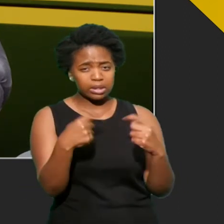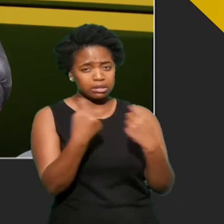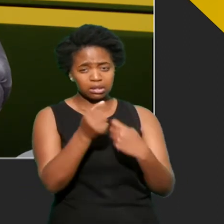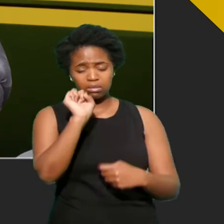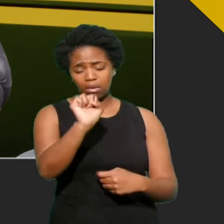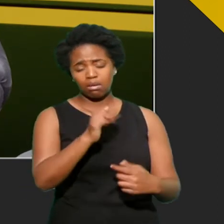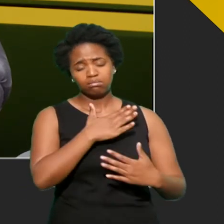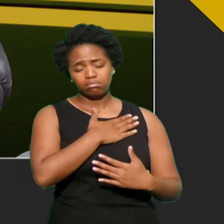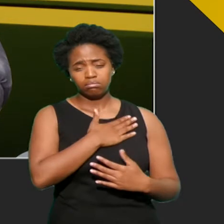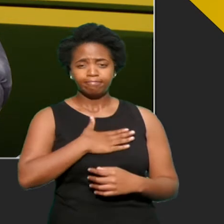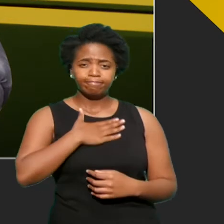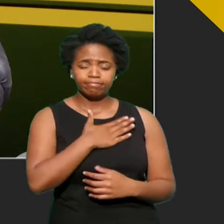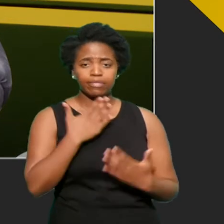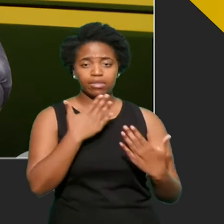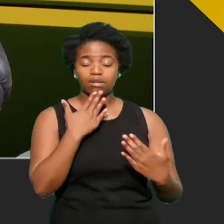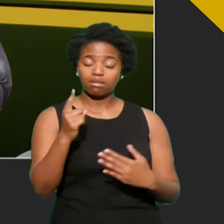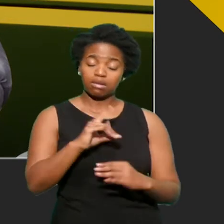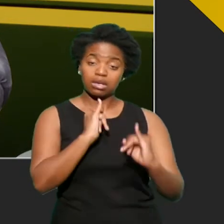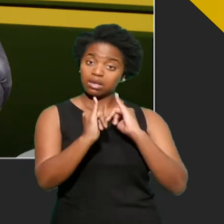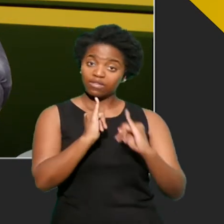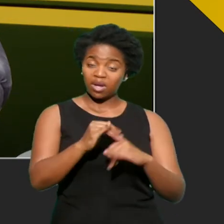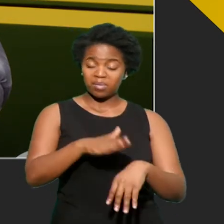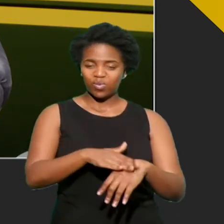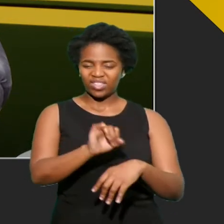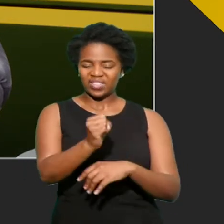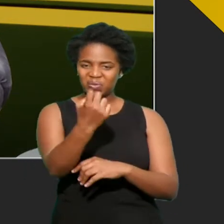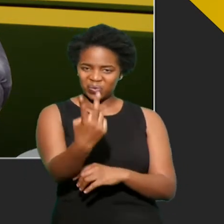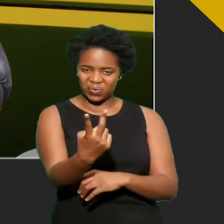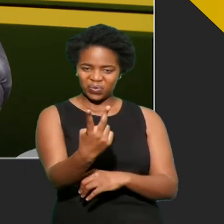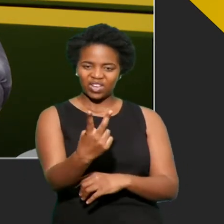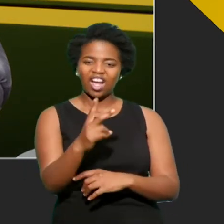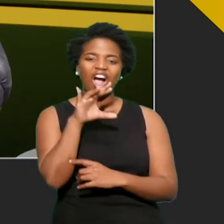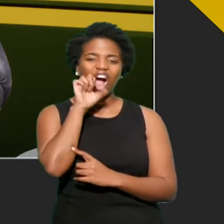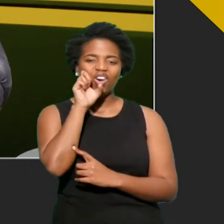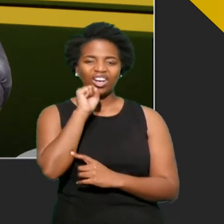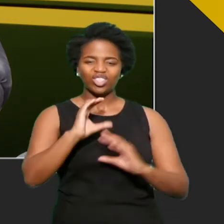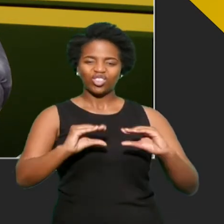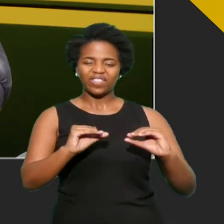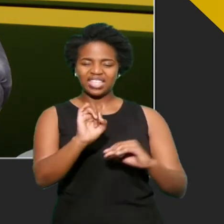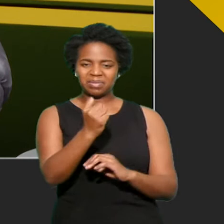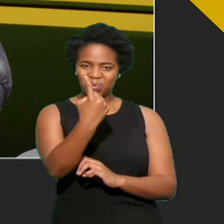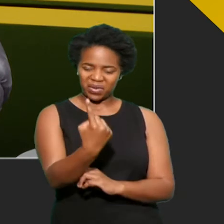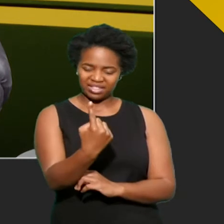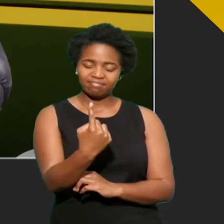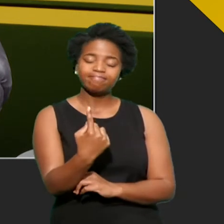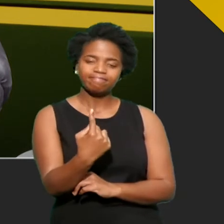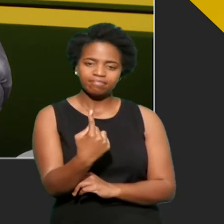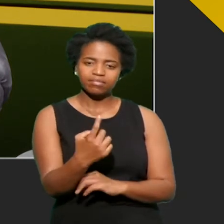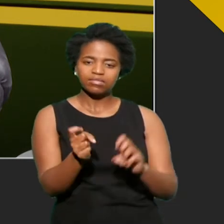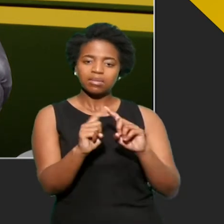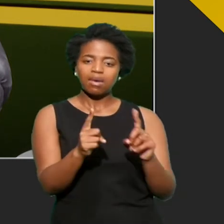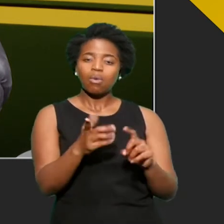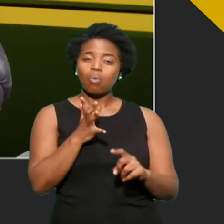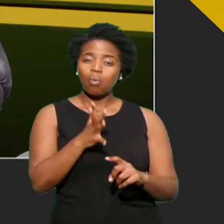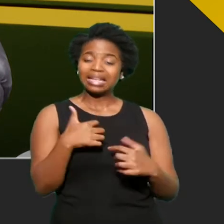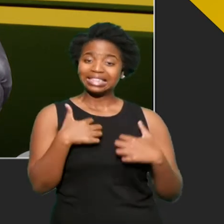so much. We appreciate you coming onto the show. We look forward to season 2, of course, of The Orange Couch on SABC 1. But also with that, we